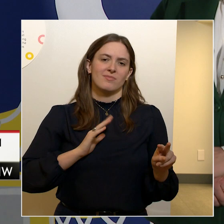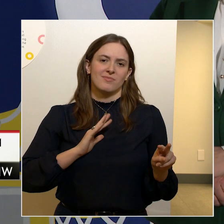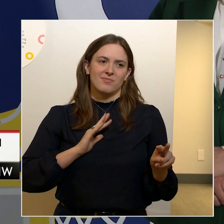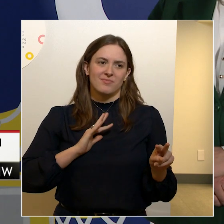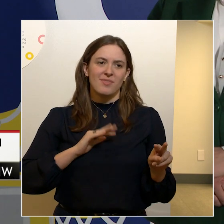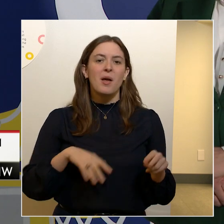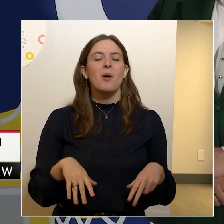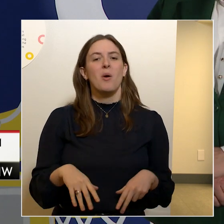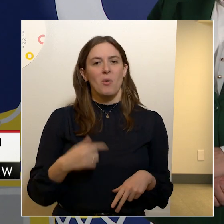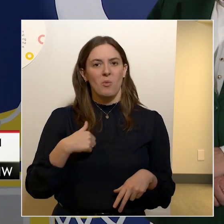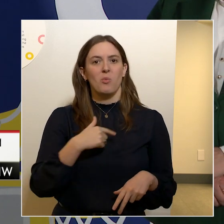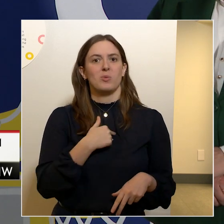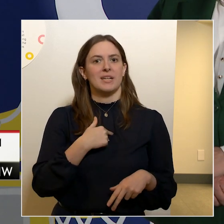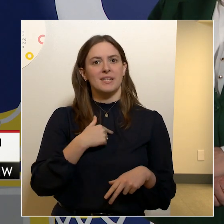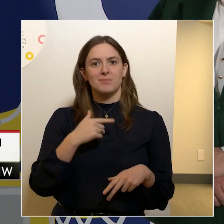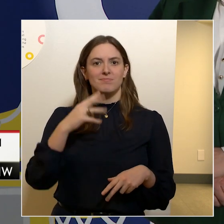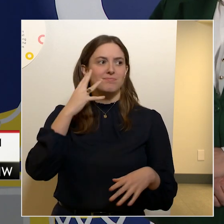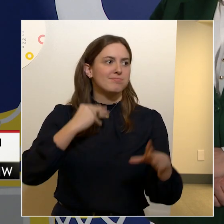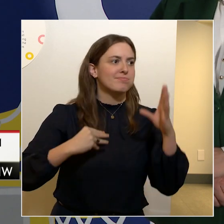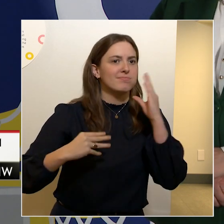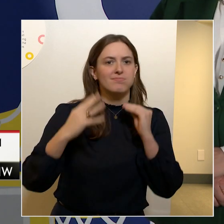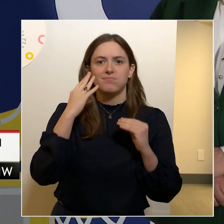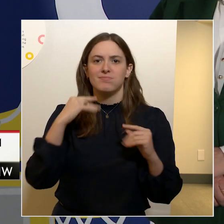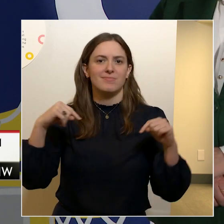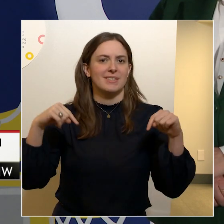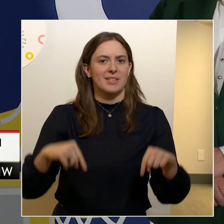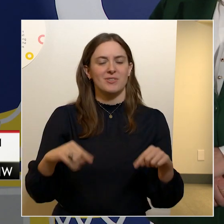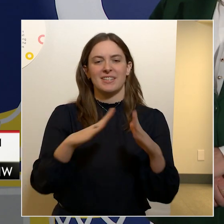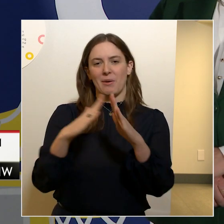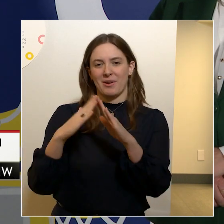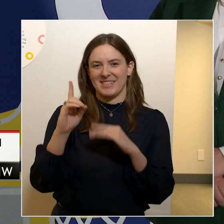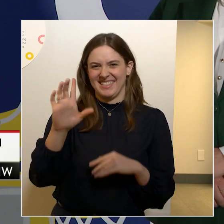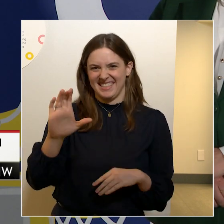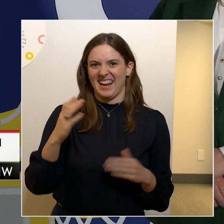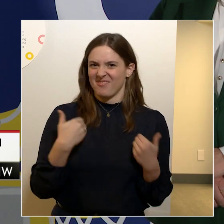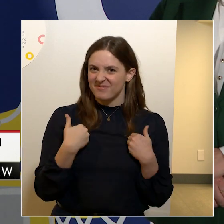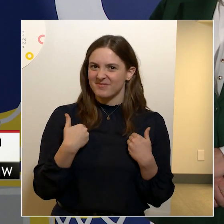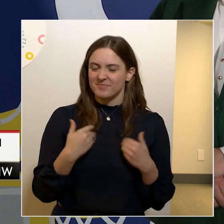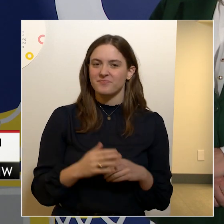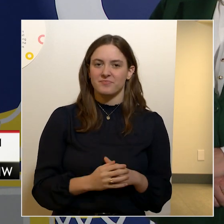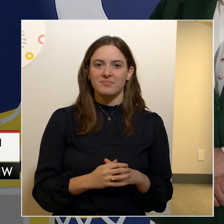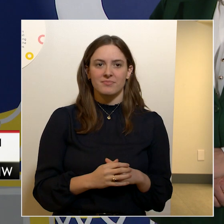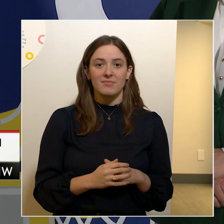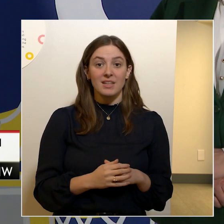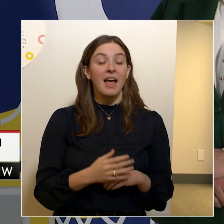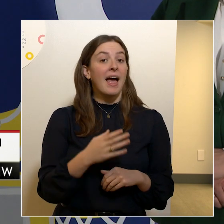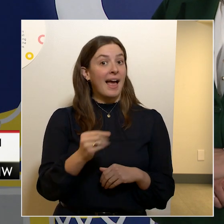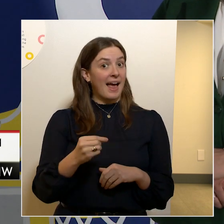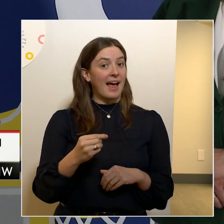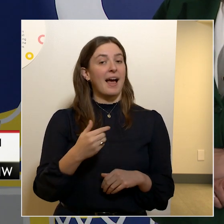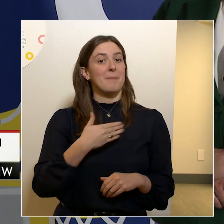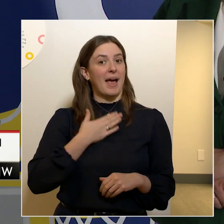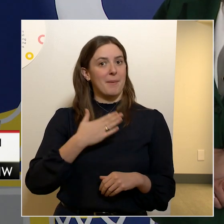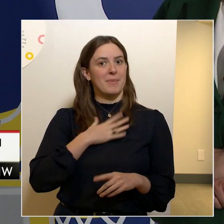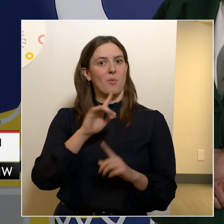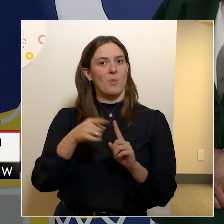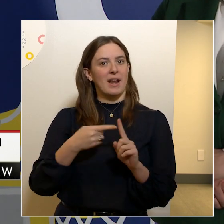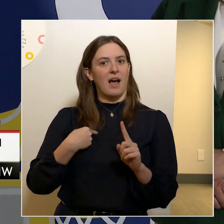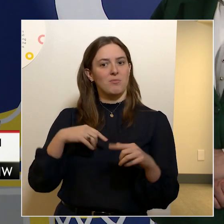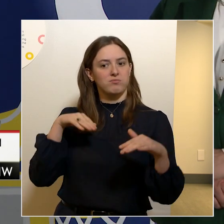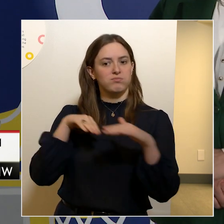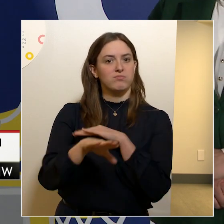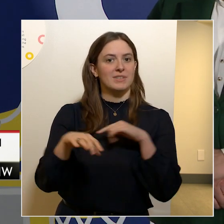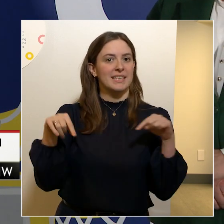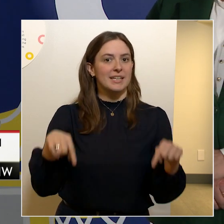to experience other parts of DC. And I was equally happy when I walked in here and saw